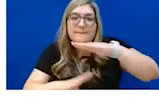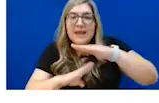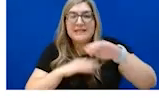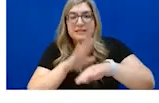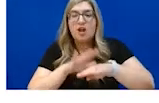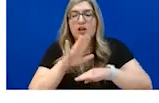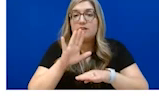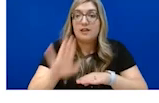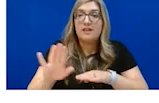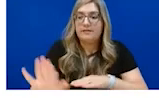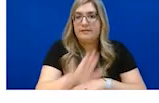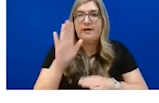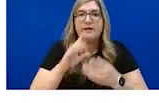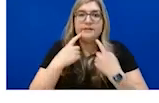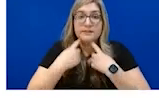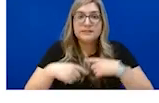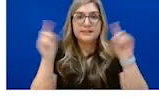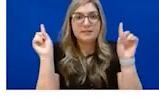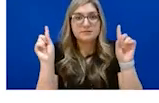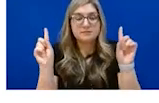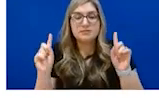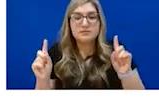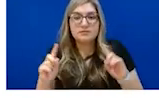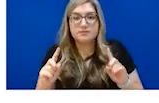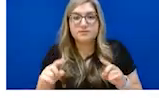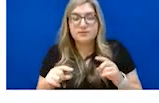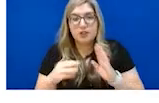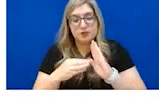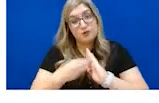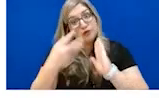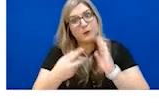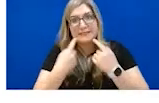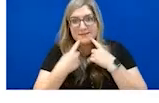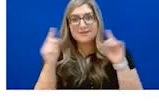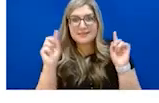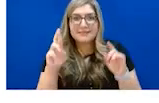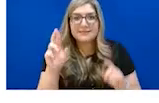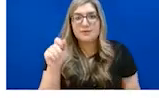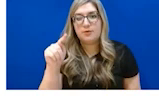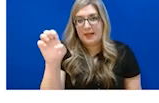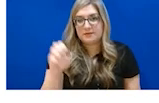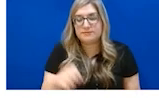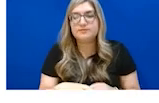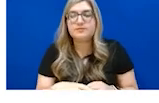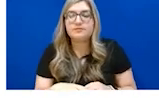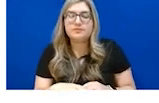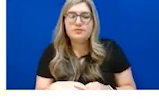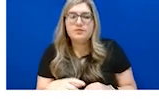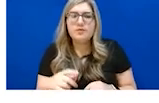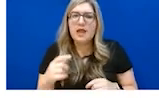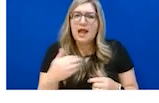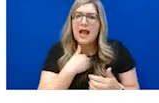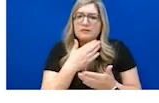pretty even, but we'll have to wait and see. I'll share the numbers with you where we're at right now,